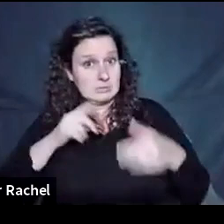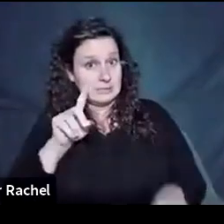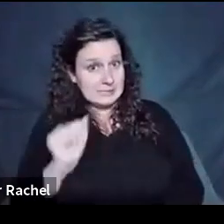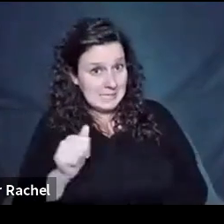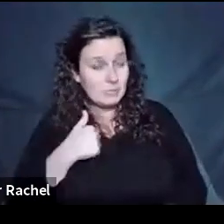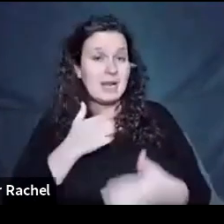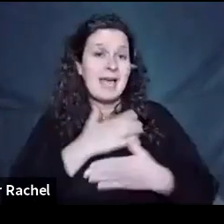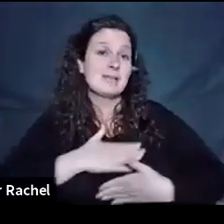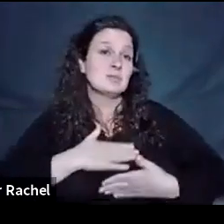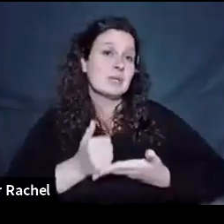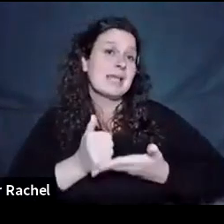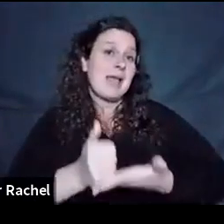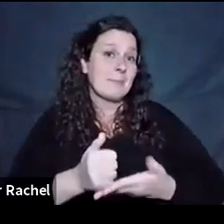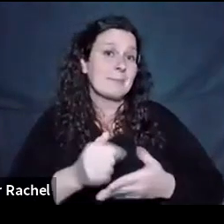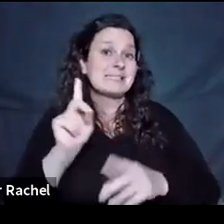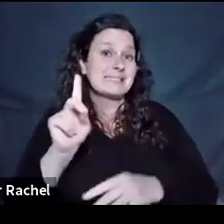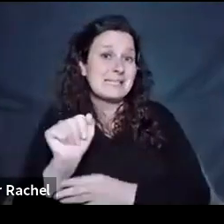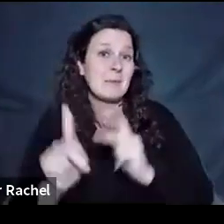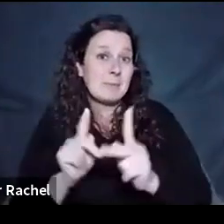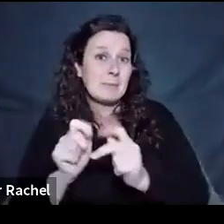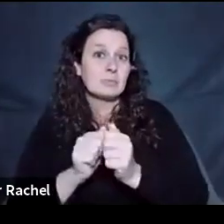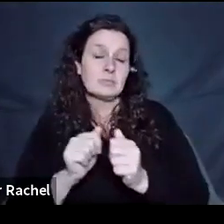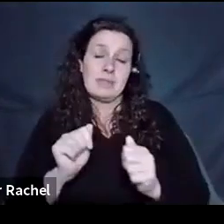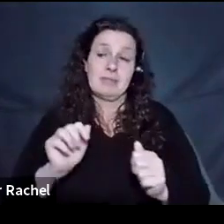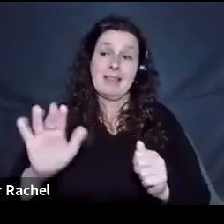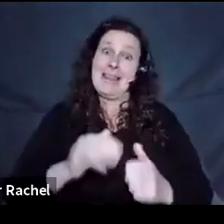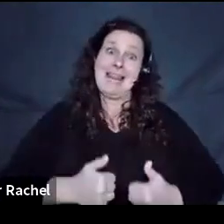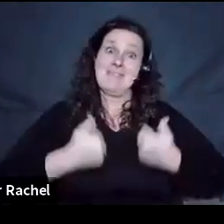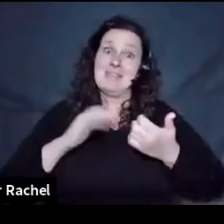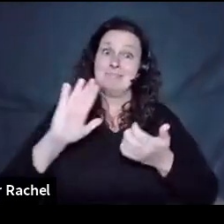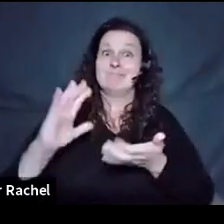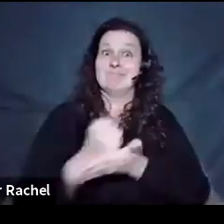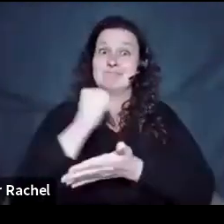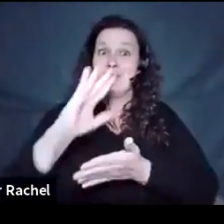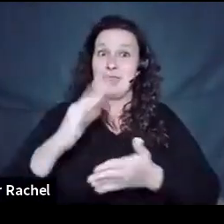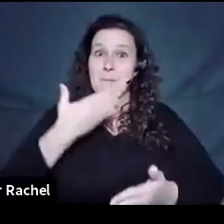enjoy helping disabled people live their best lives.